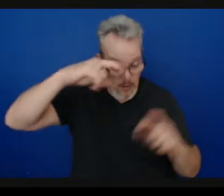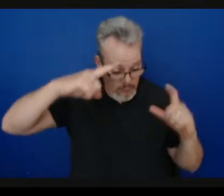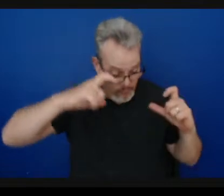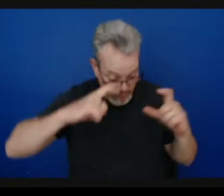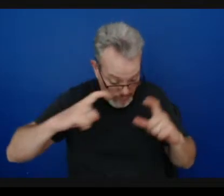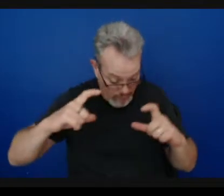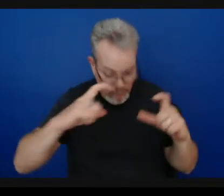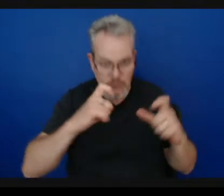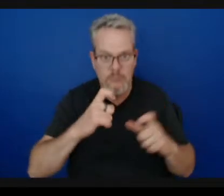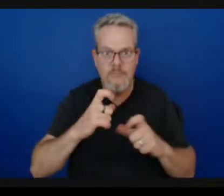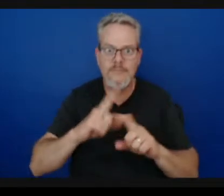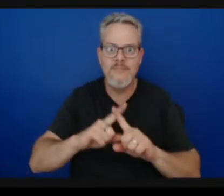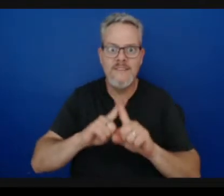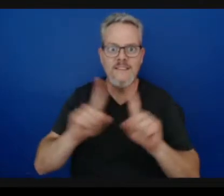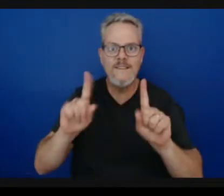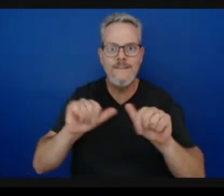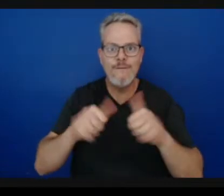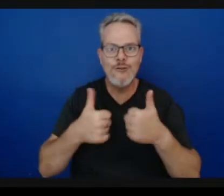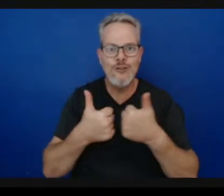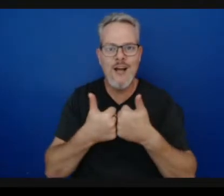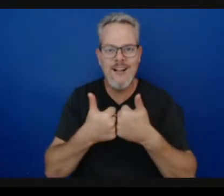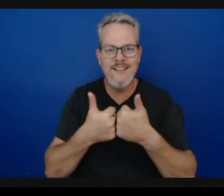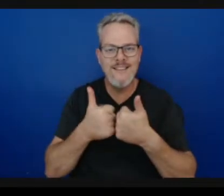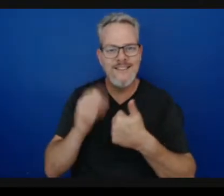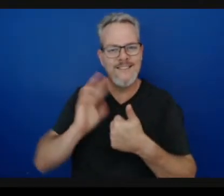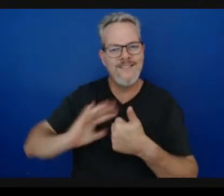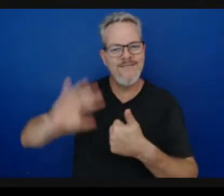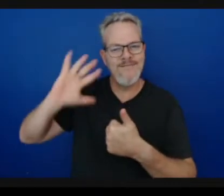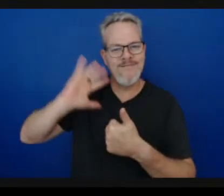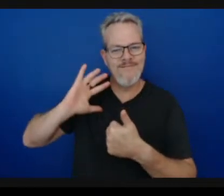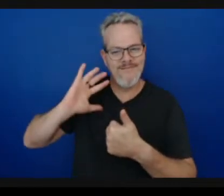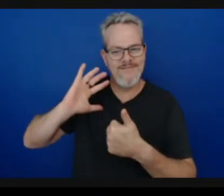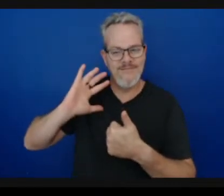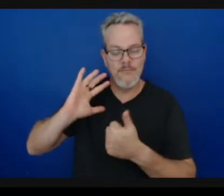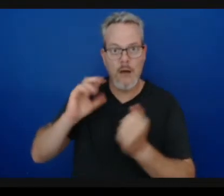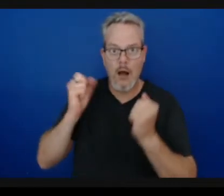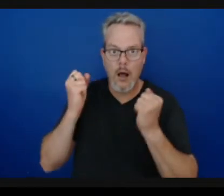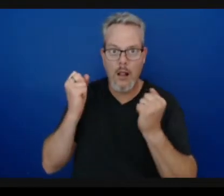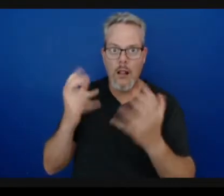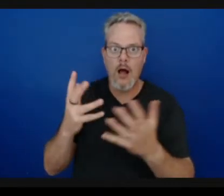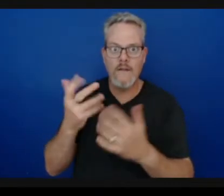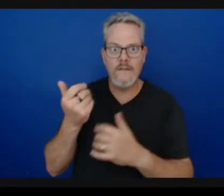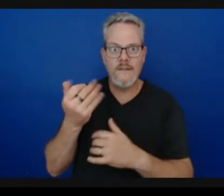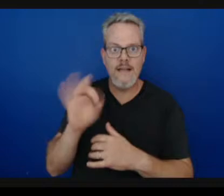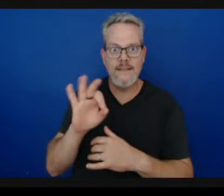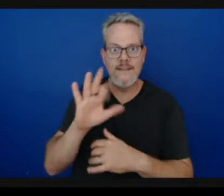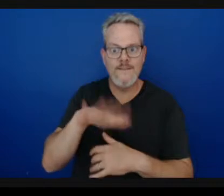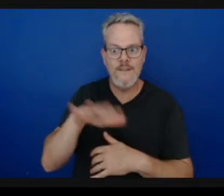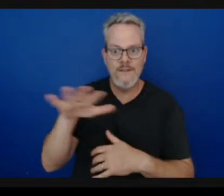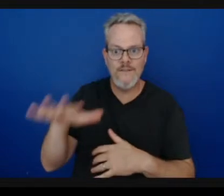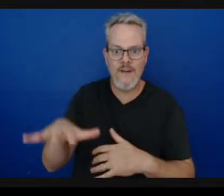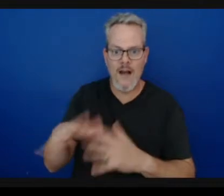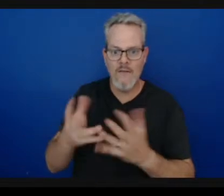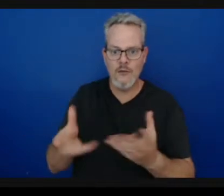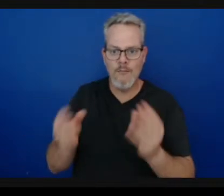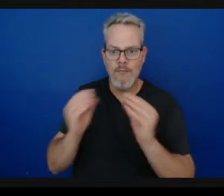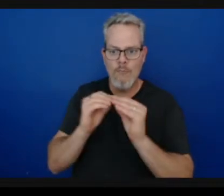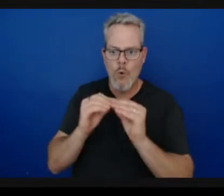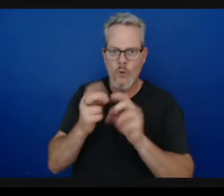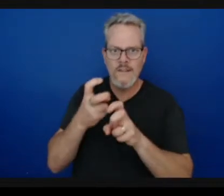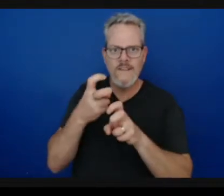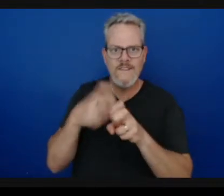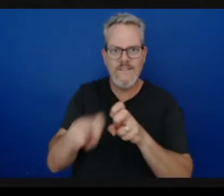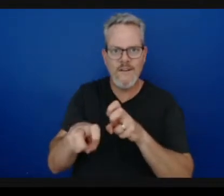a different challenge. And so a lot of 1955, there's just so much difficulty in compared